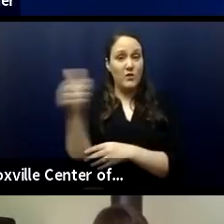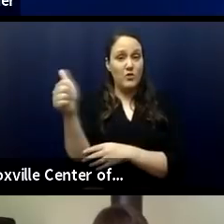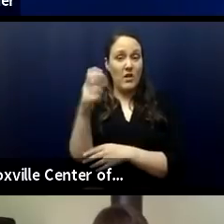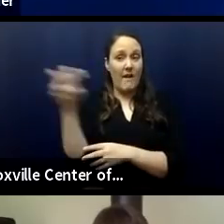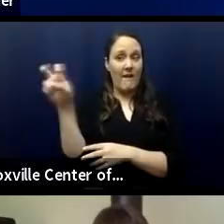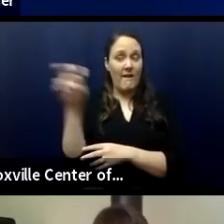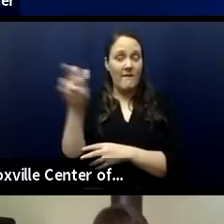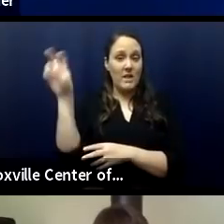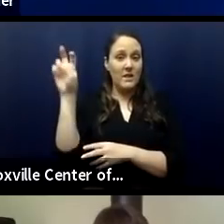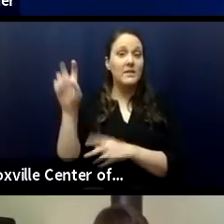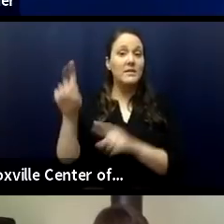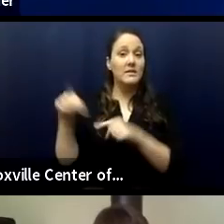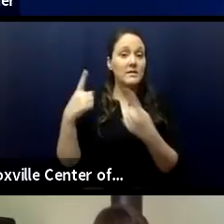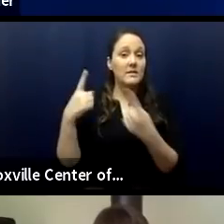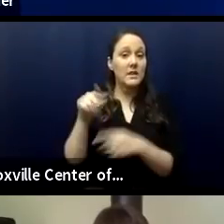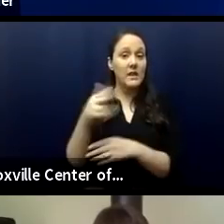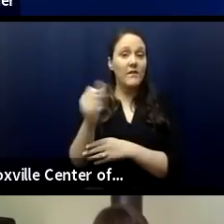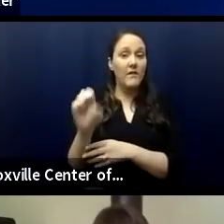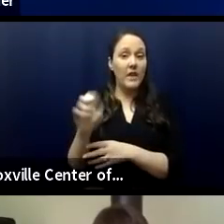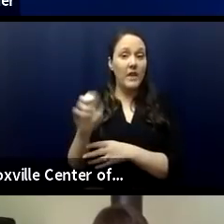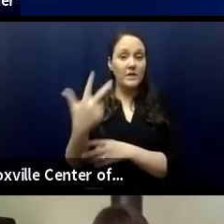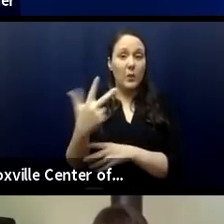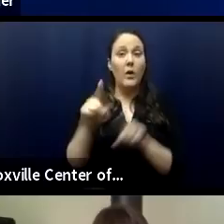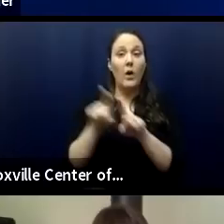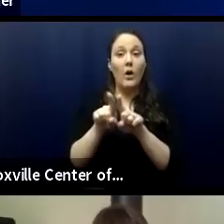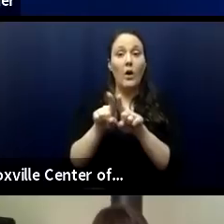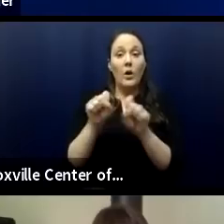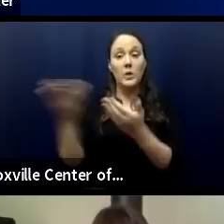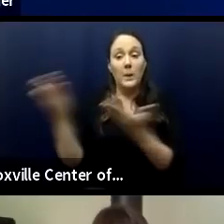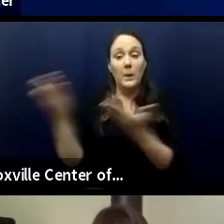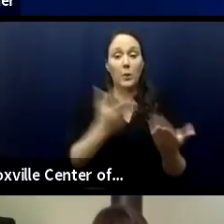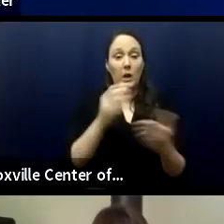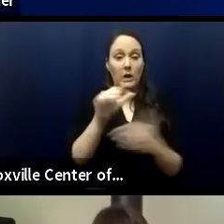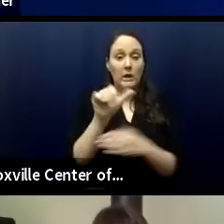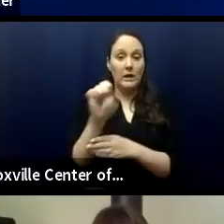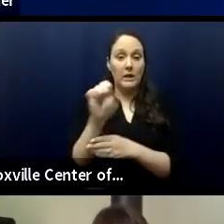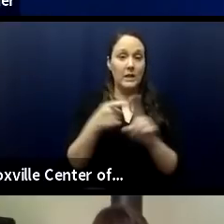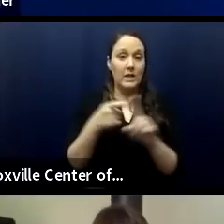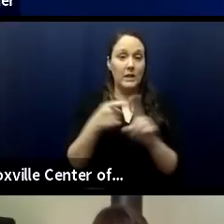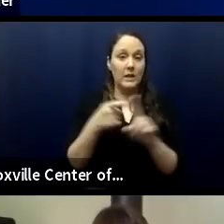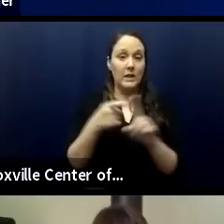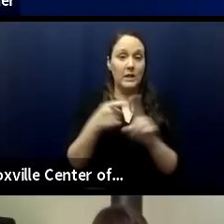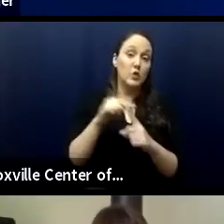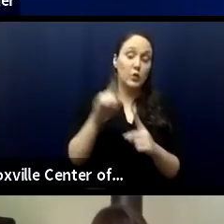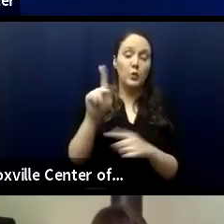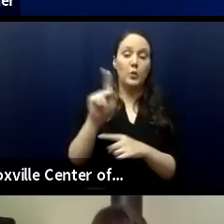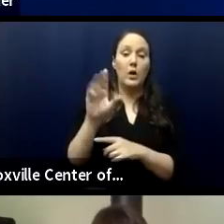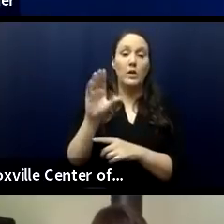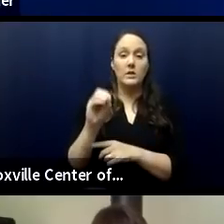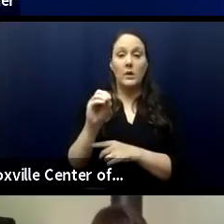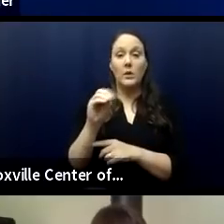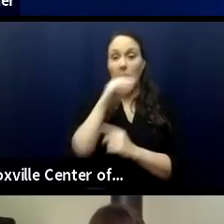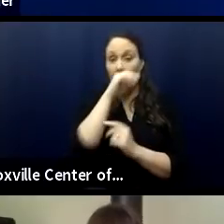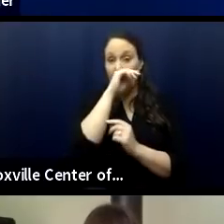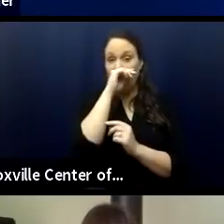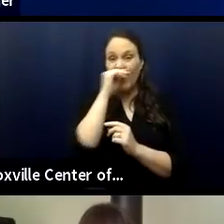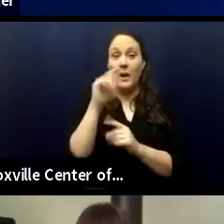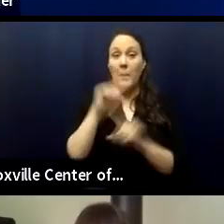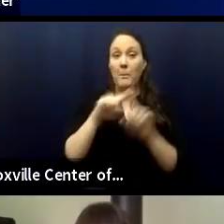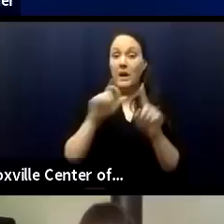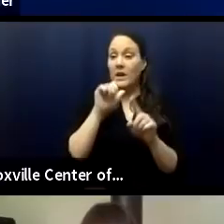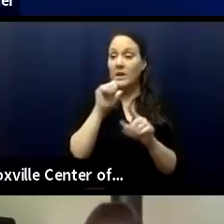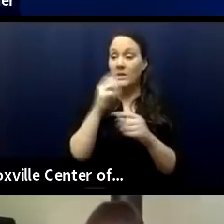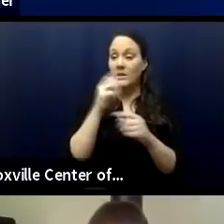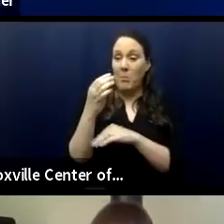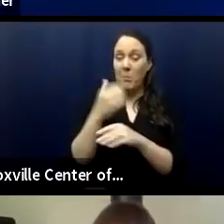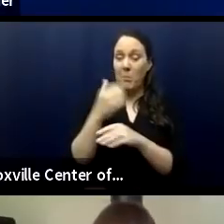opened, which could also bring cases back to Knox County. To designate the increase has been caused strictly by bars opening, I don't feel like we have